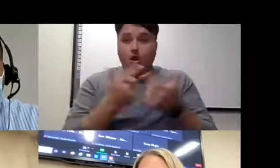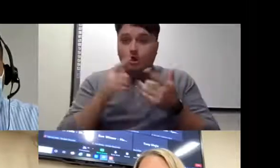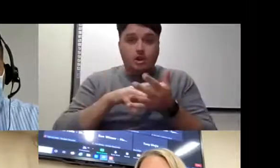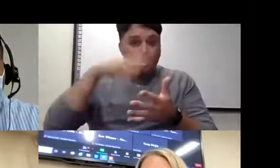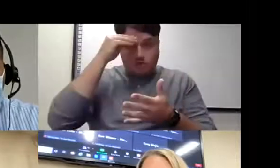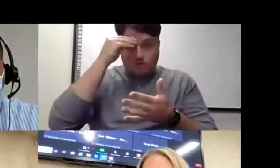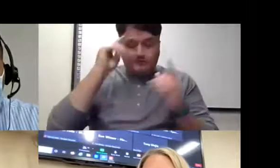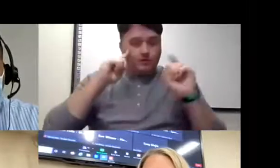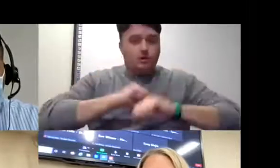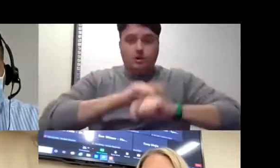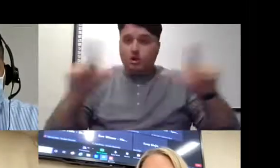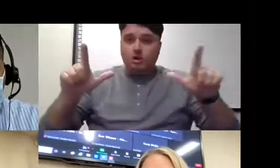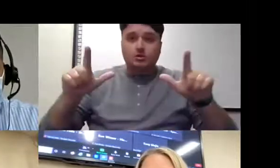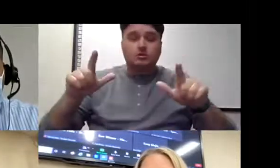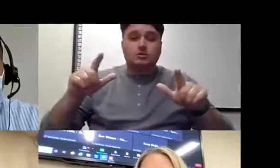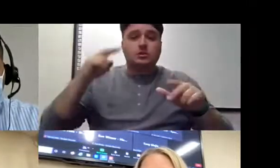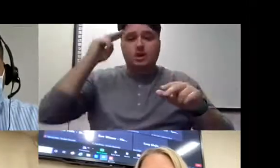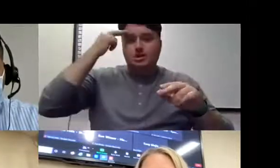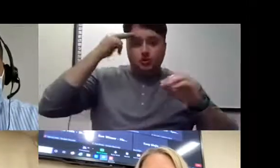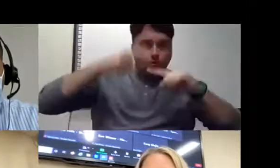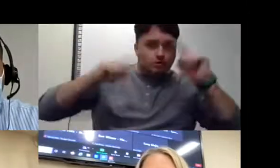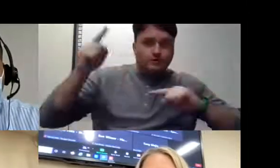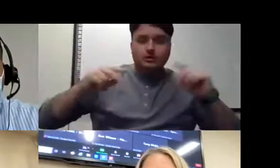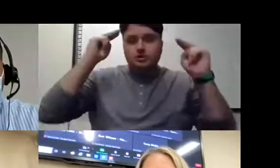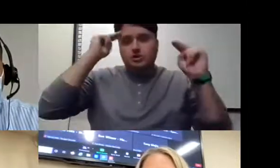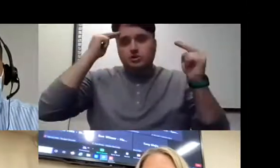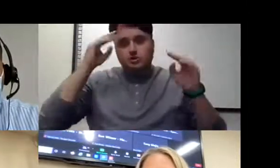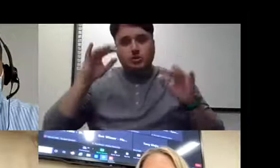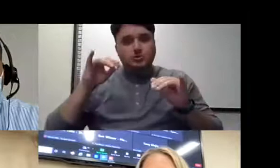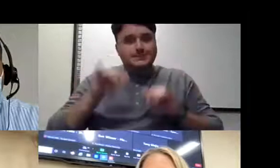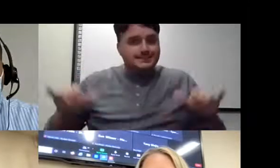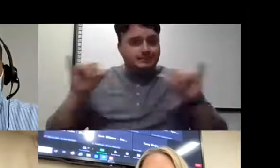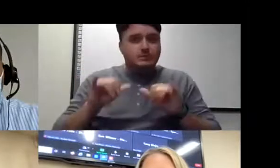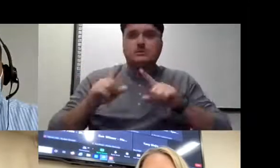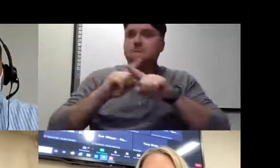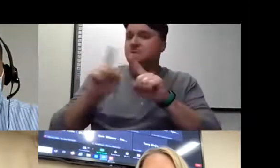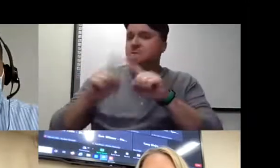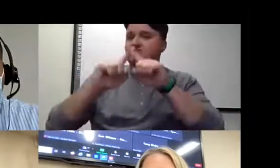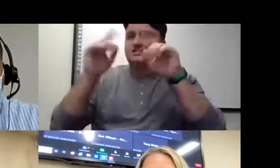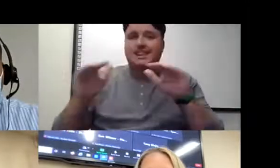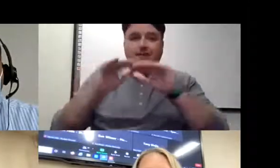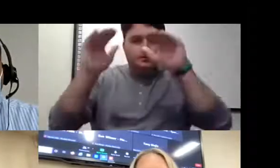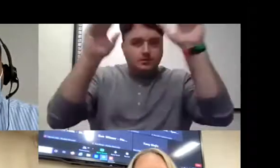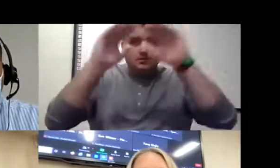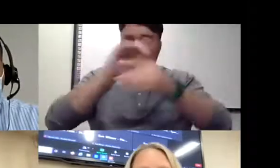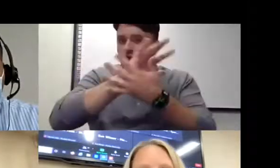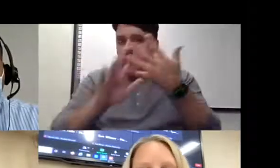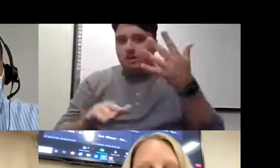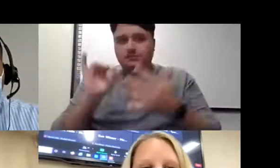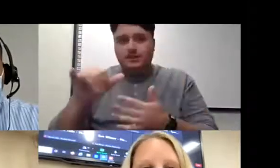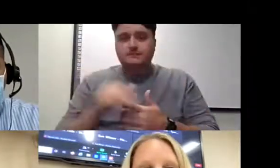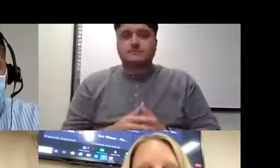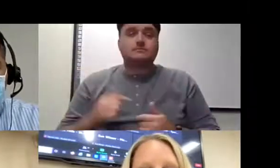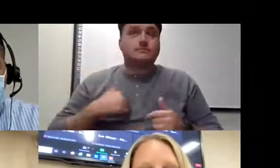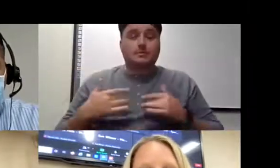all neurodiverse, neurotypical, all sorts of levels, all of that. So I'm